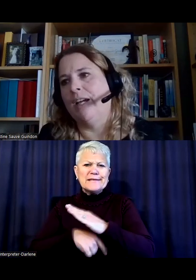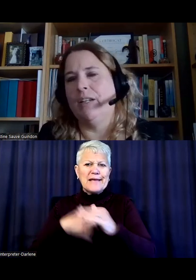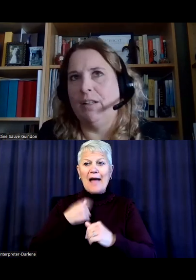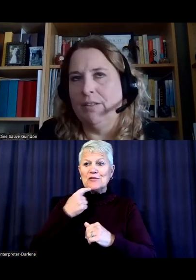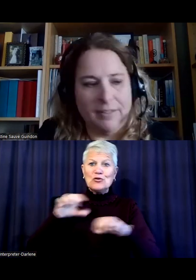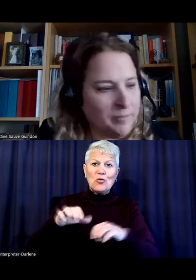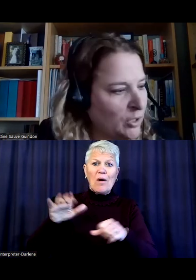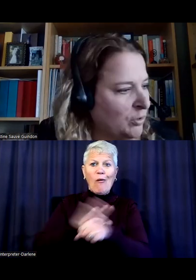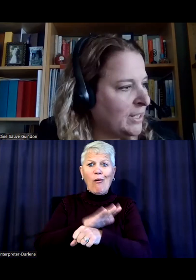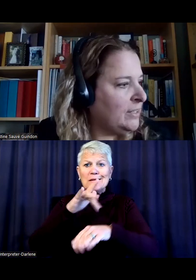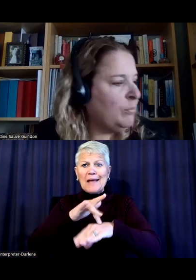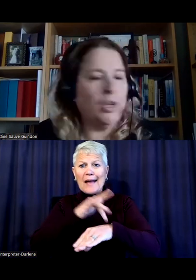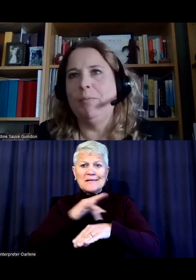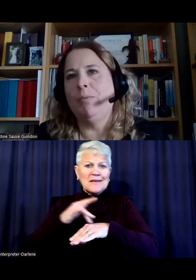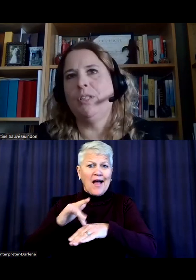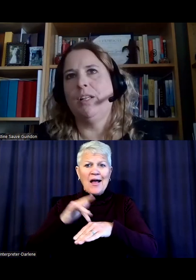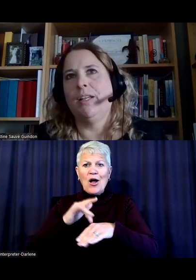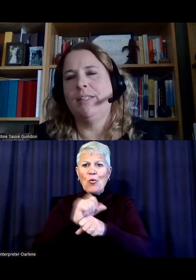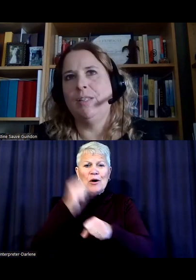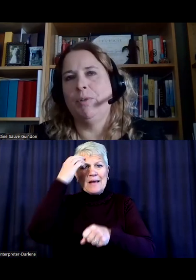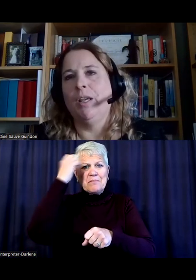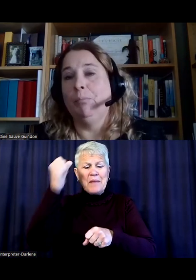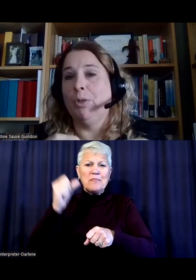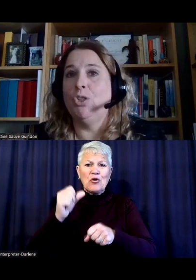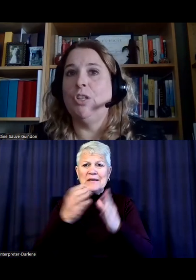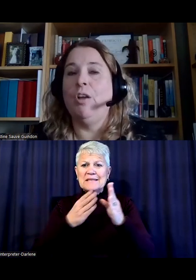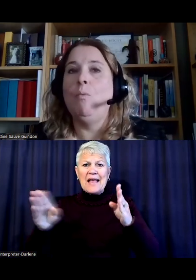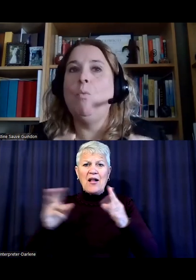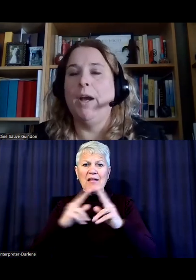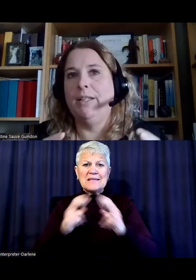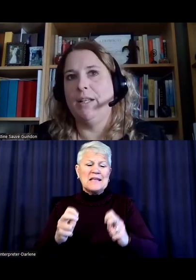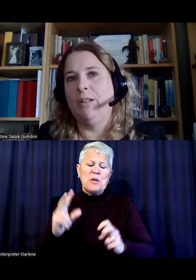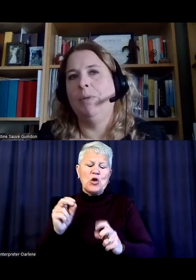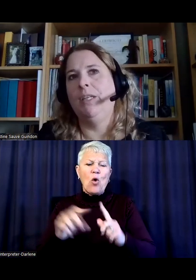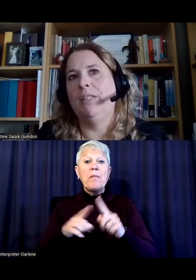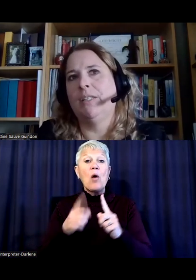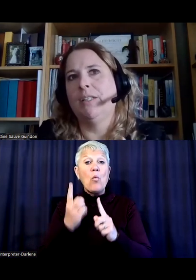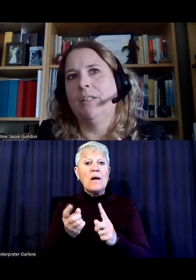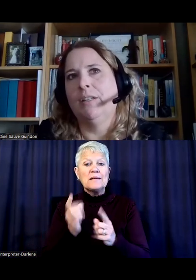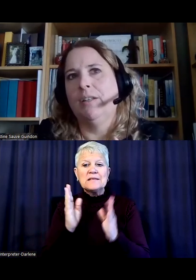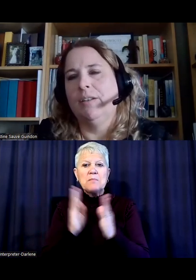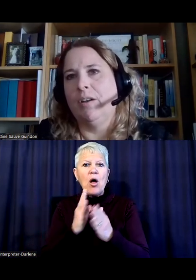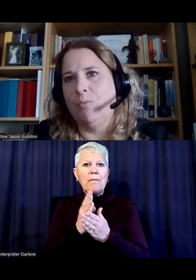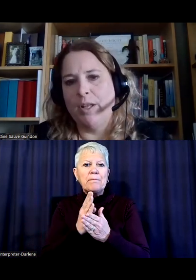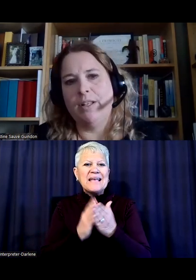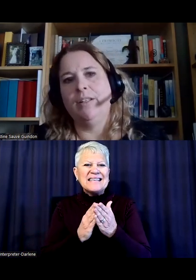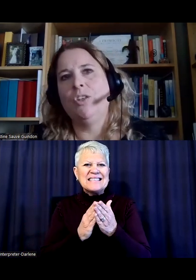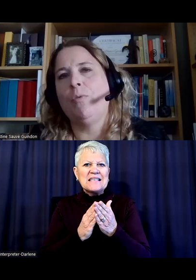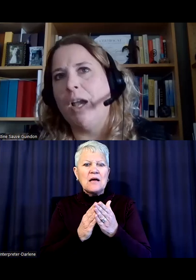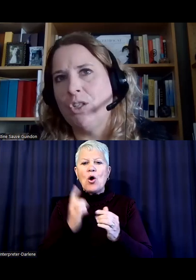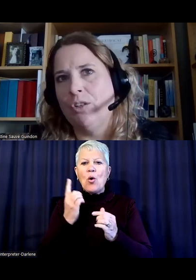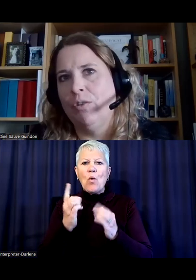whole tactile working memory skill assessment. But just on one little piece, on one